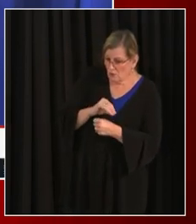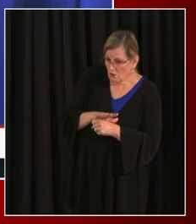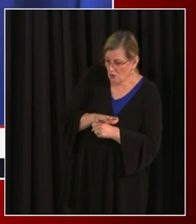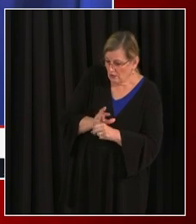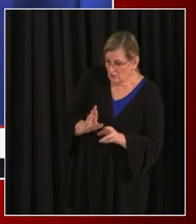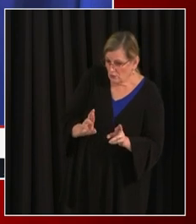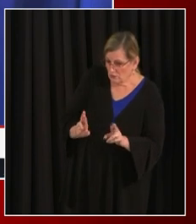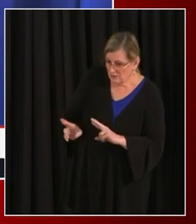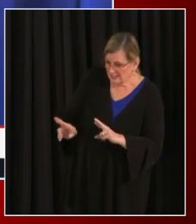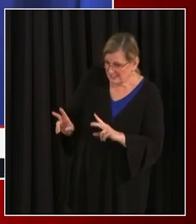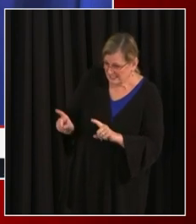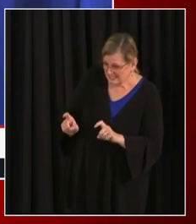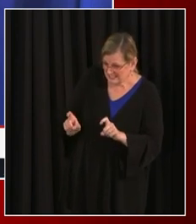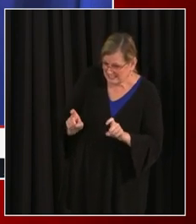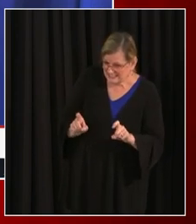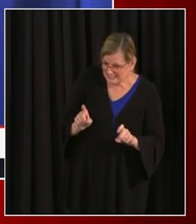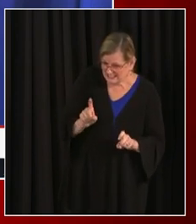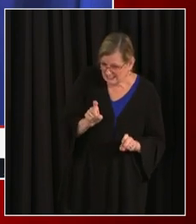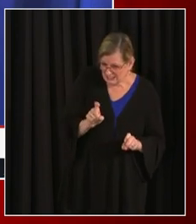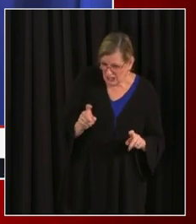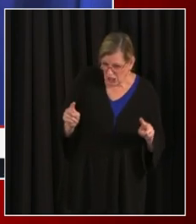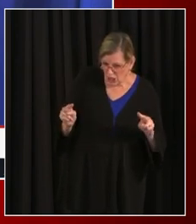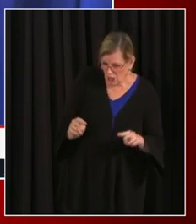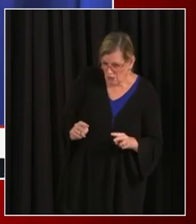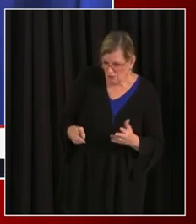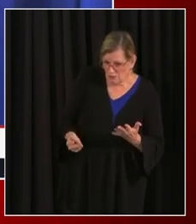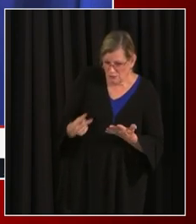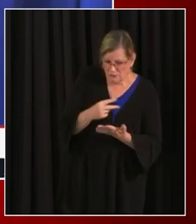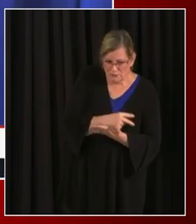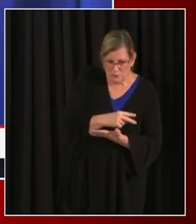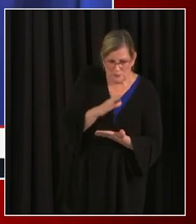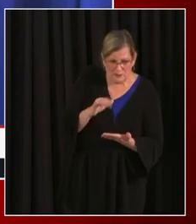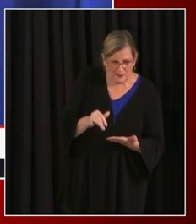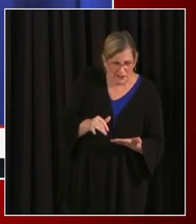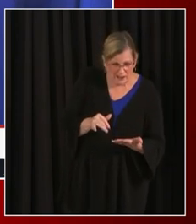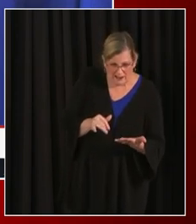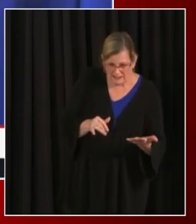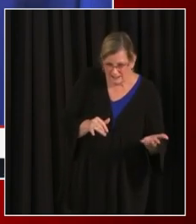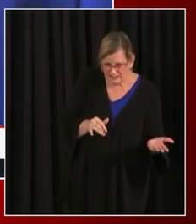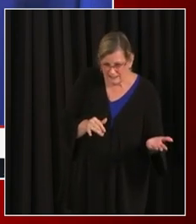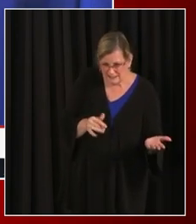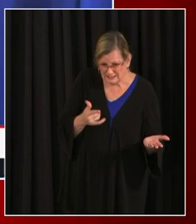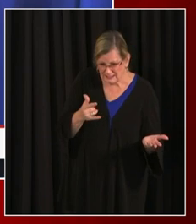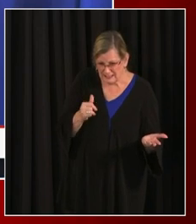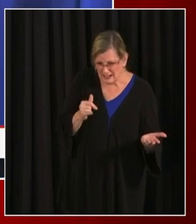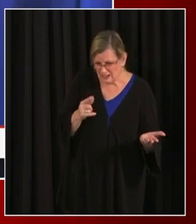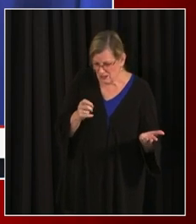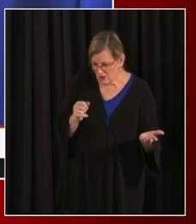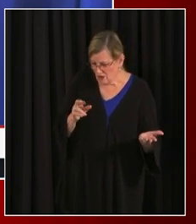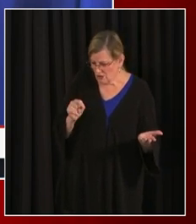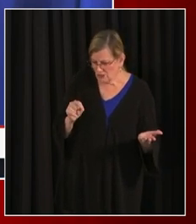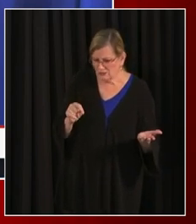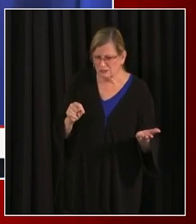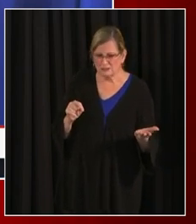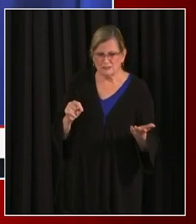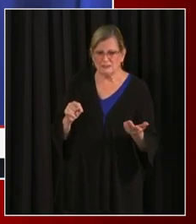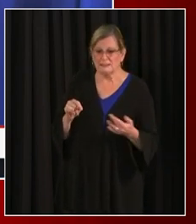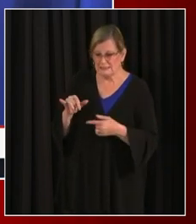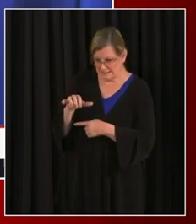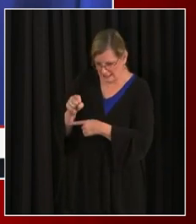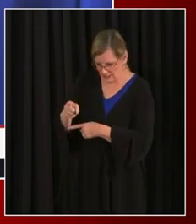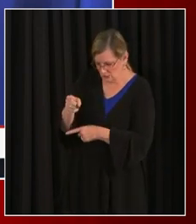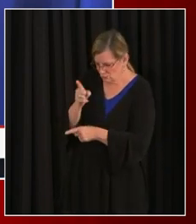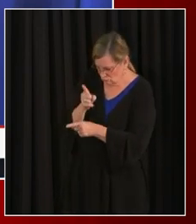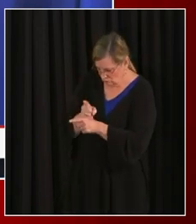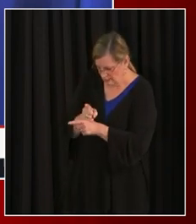been, looked over by Mr. Gilhart's team and assessed and brought up to whatever? That is correct. So there